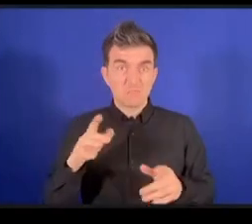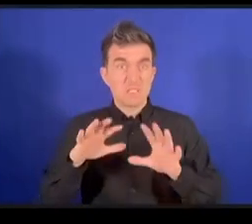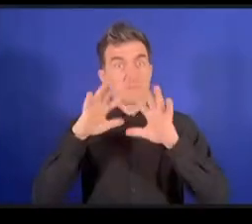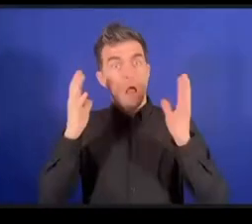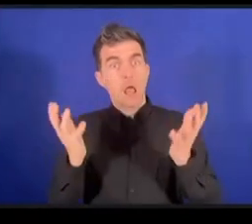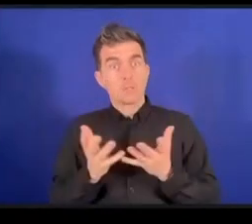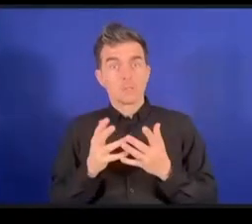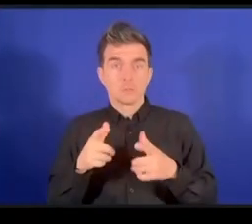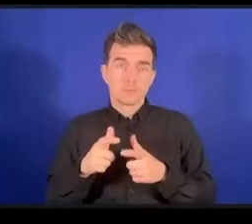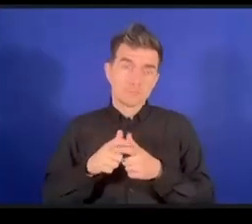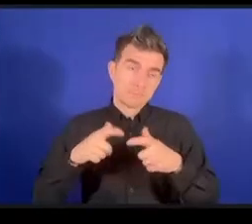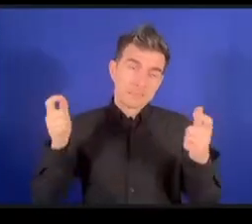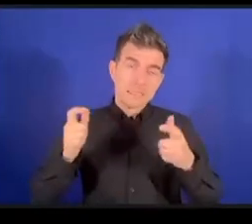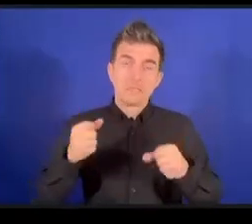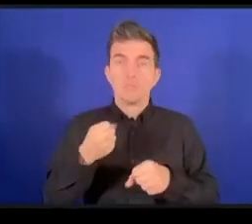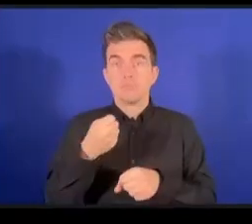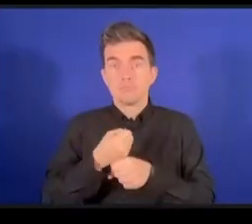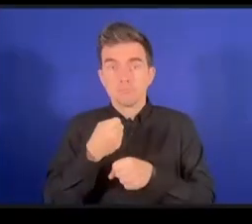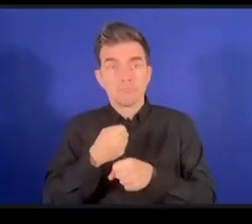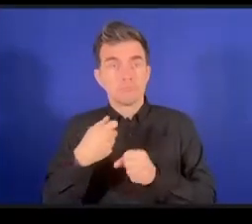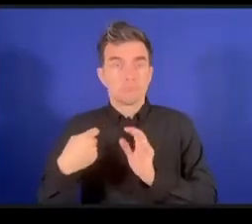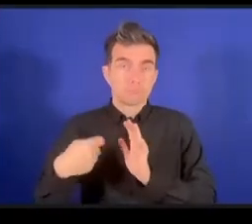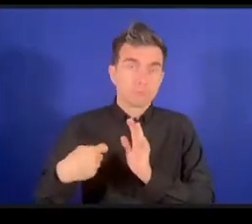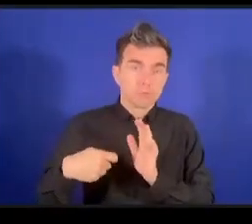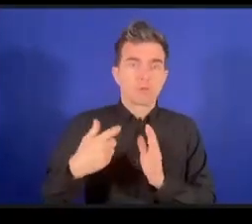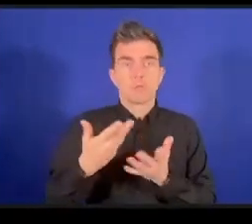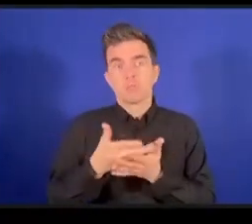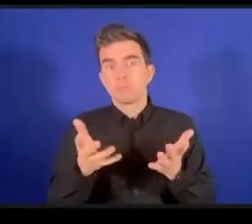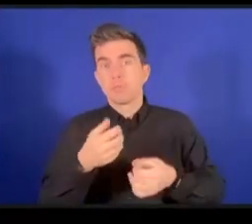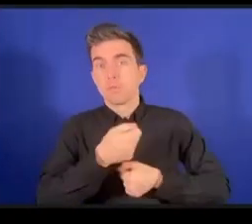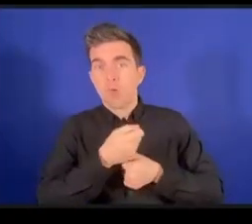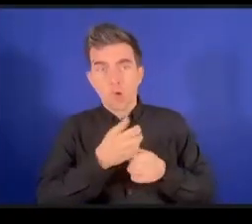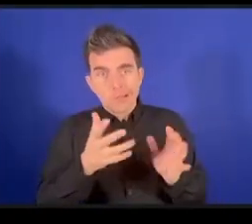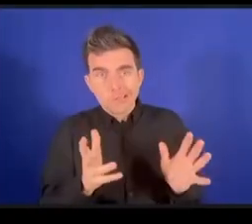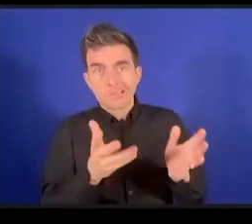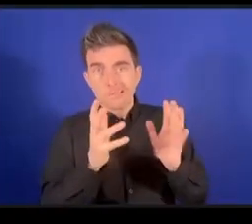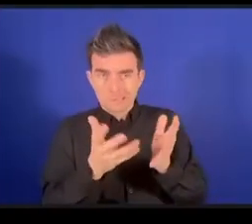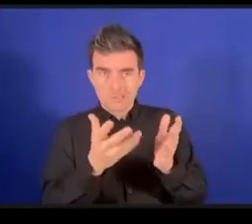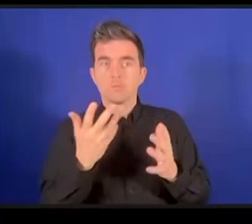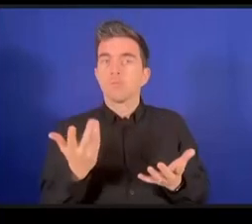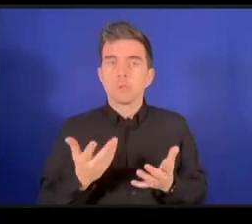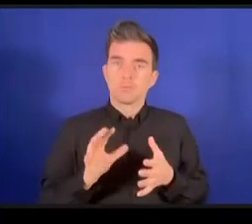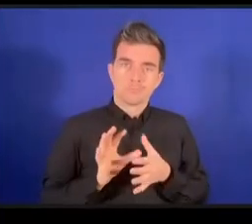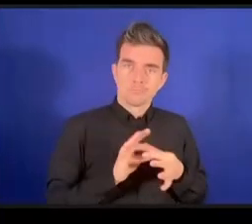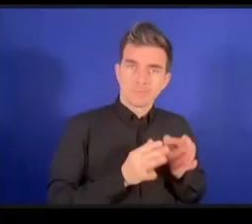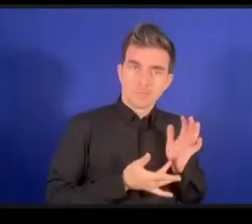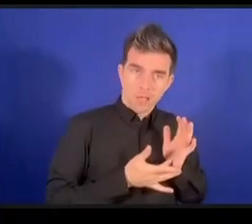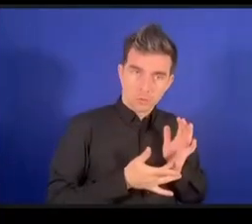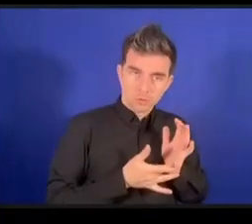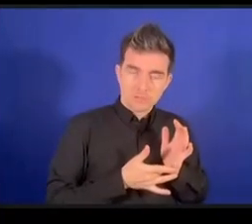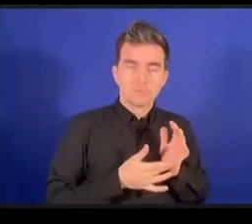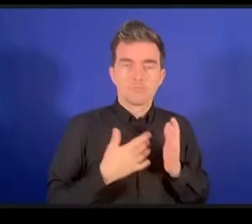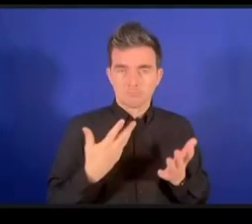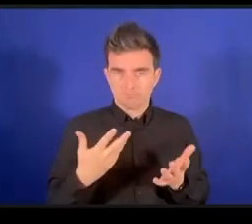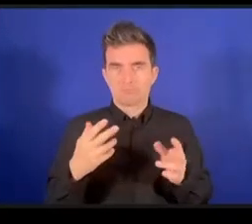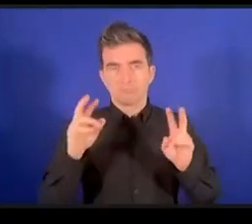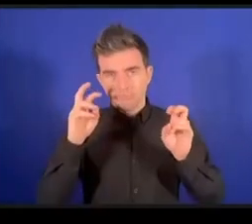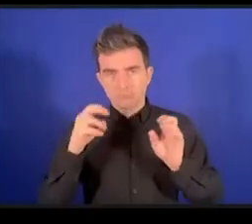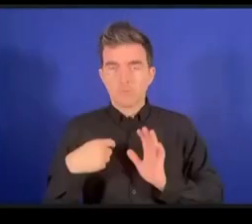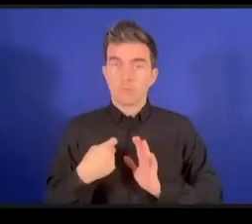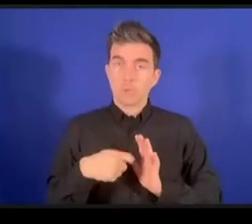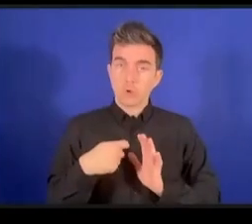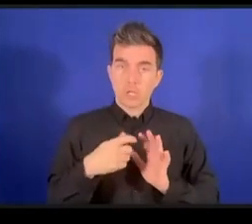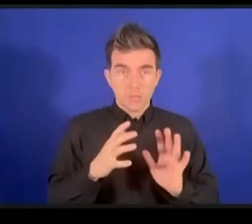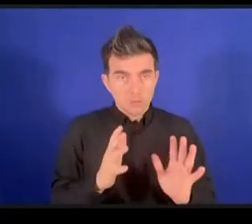technology. It's called Project Create. And thanks, Windsurf, for the mentorship, for the report that we see, because I believe